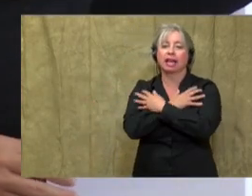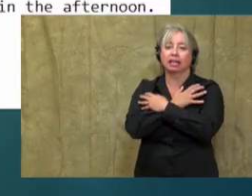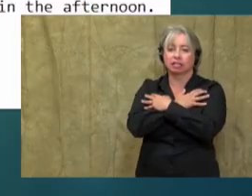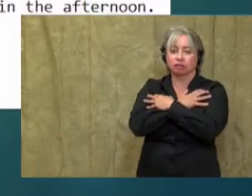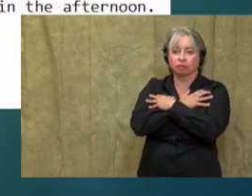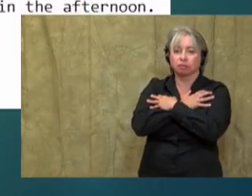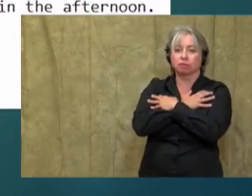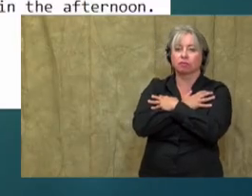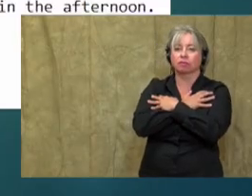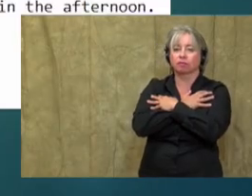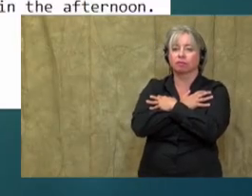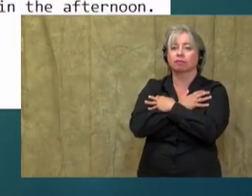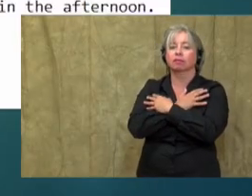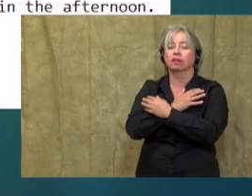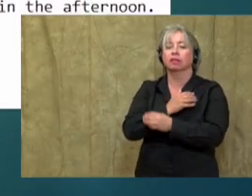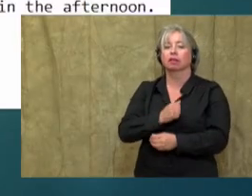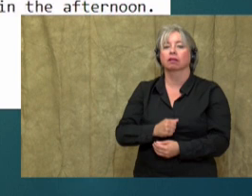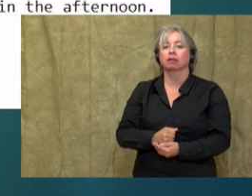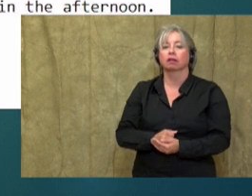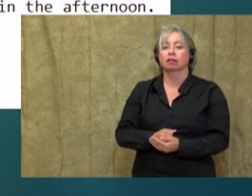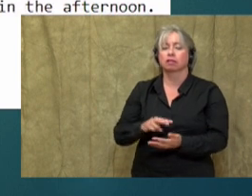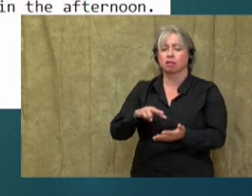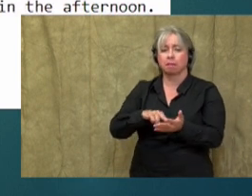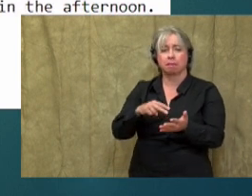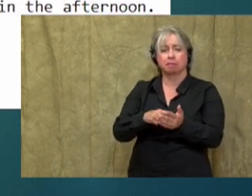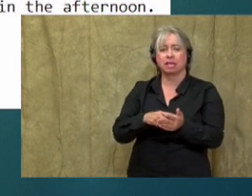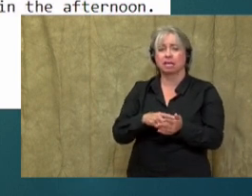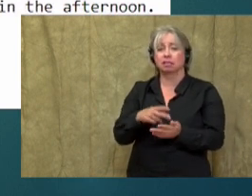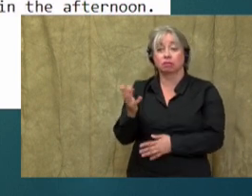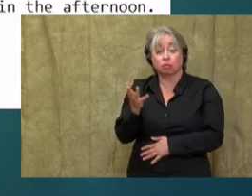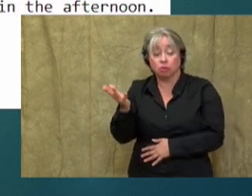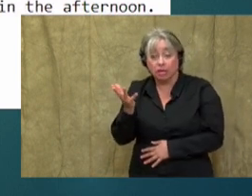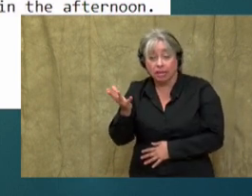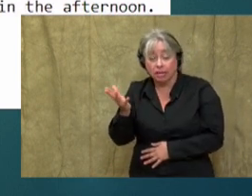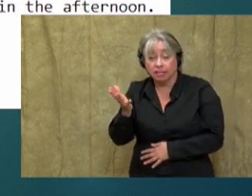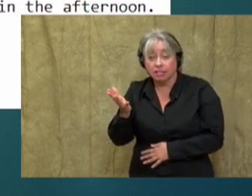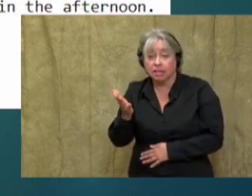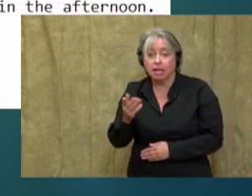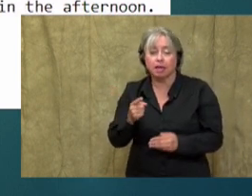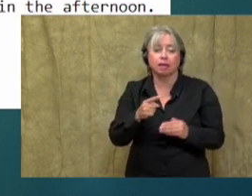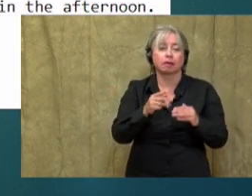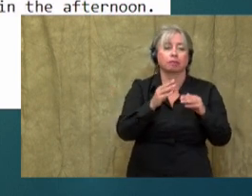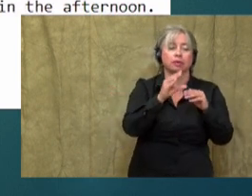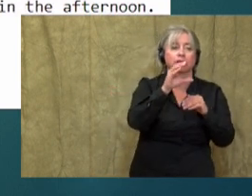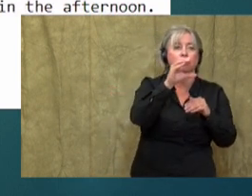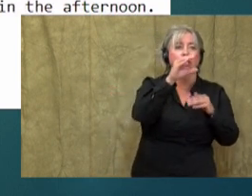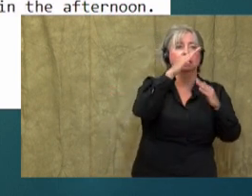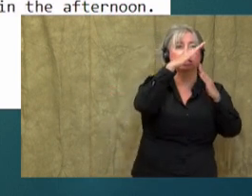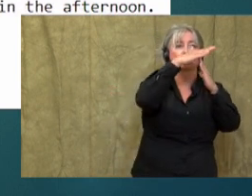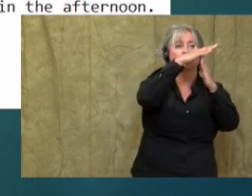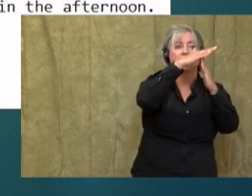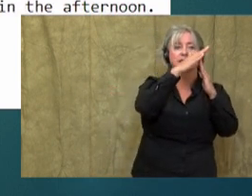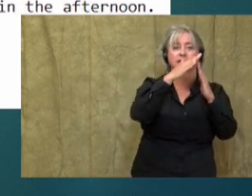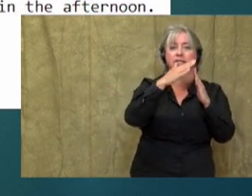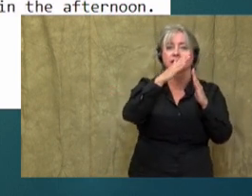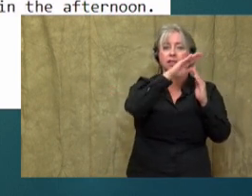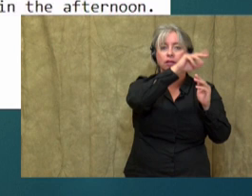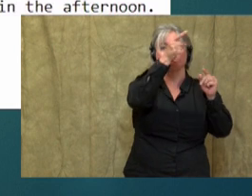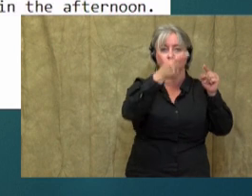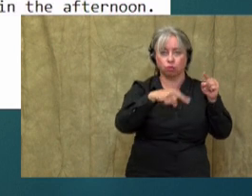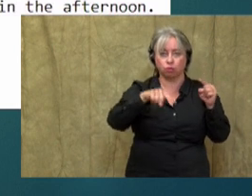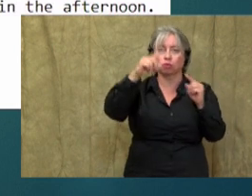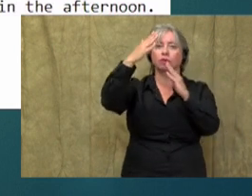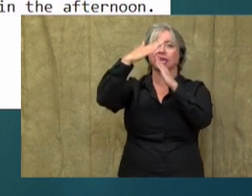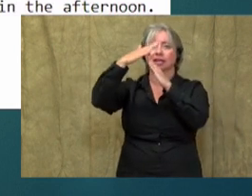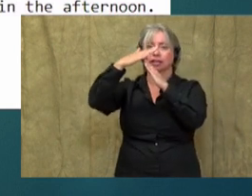period being 4 seconds. So what that's saying is that between crest and crest, there is a time